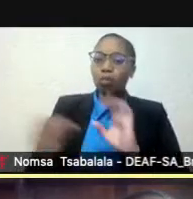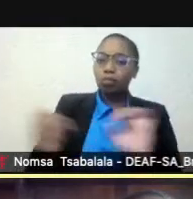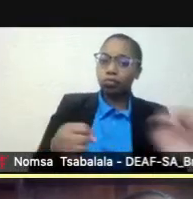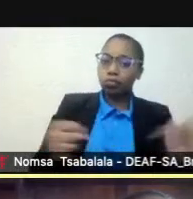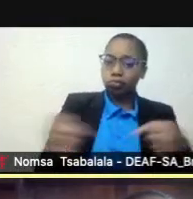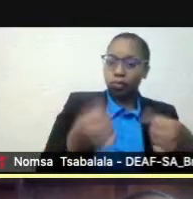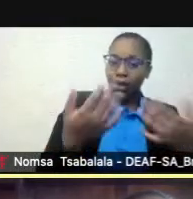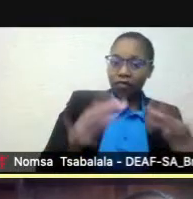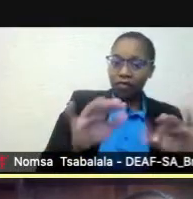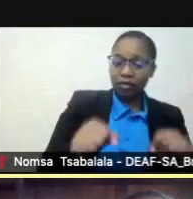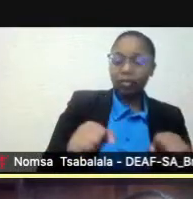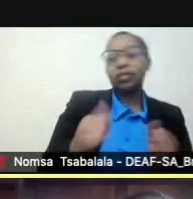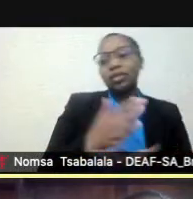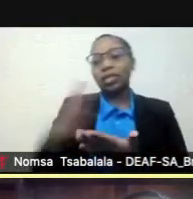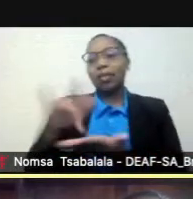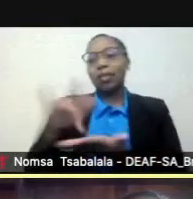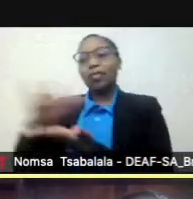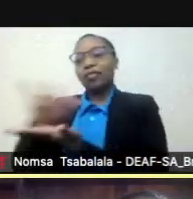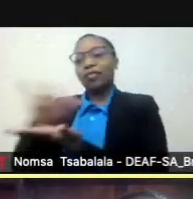vacant.